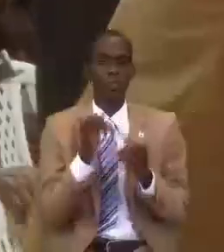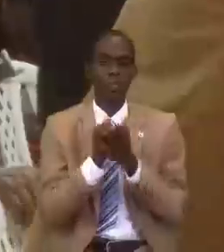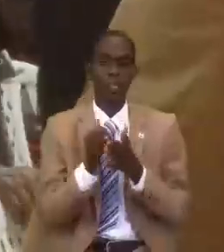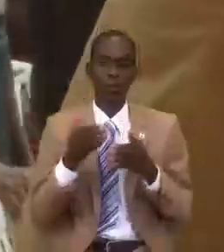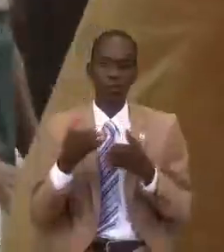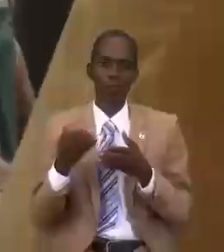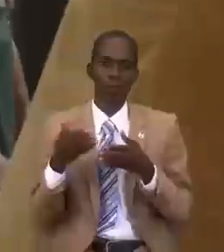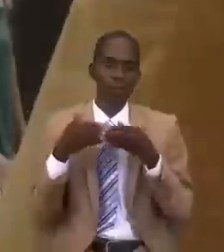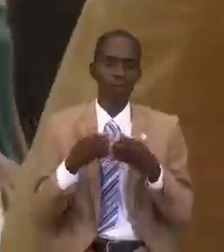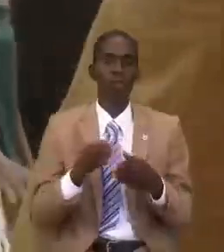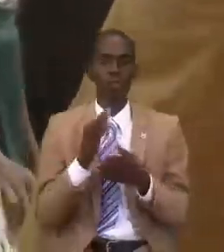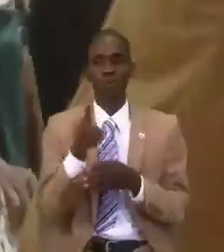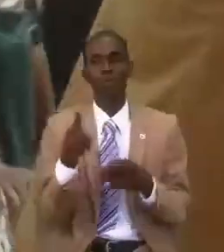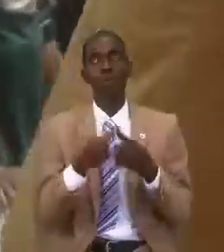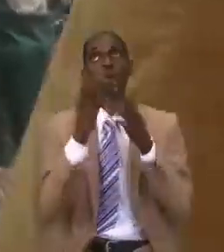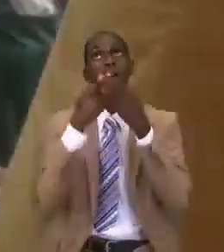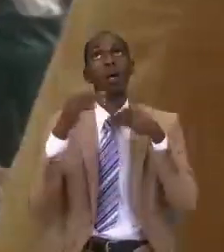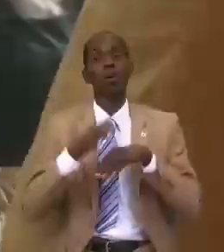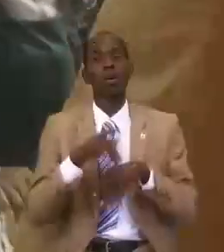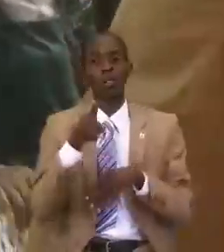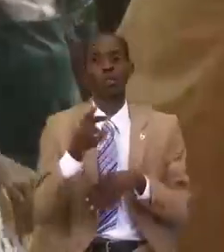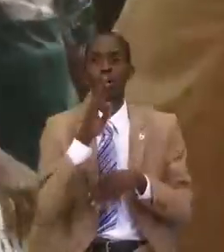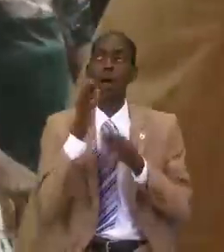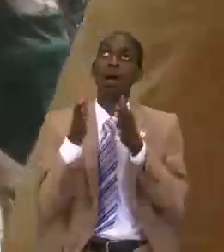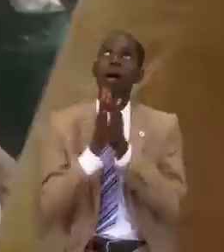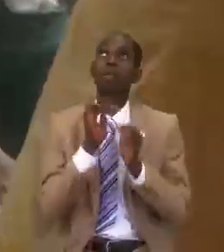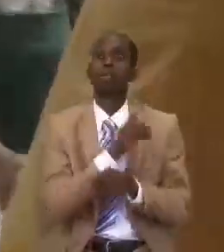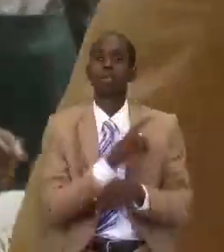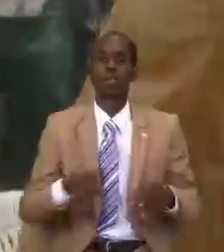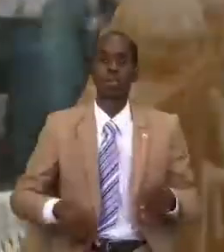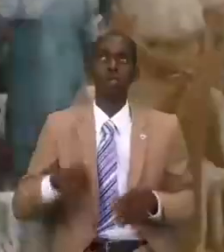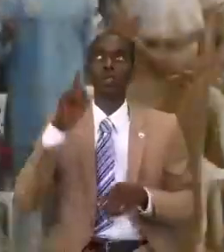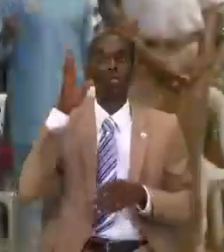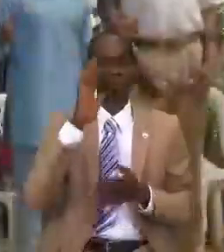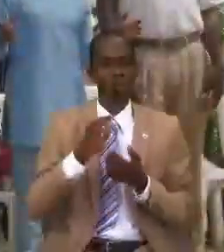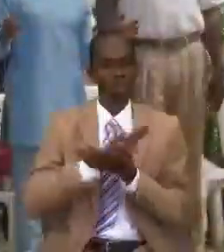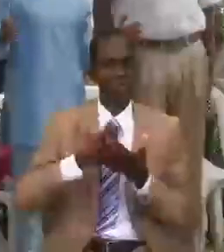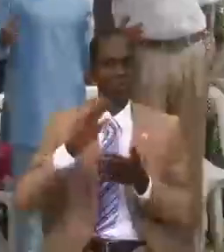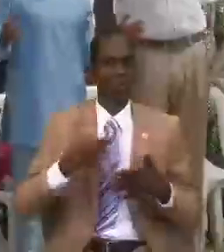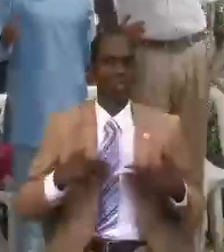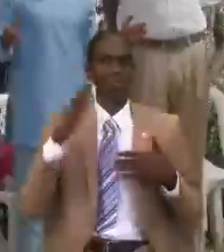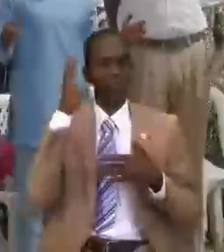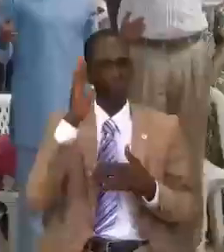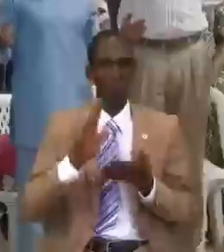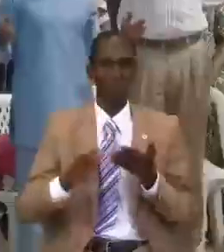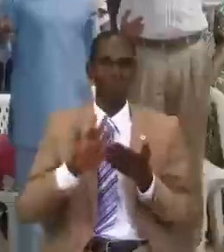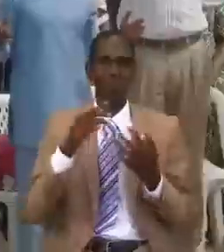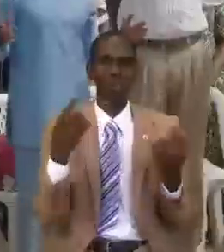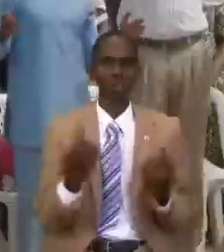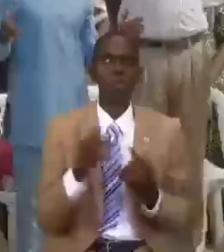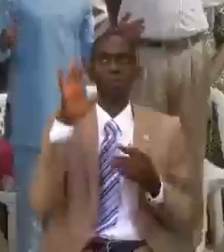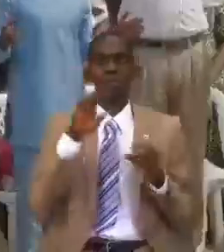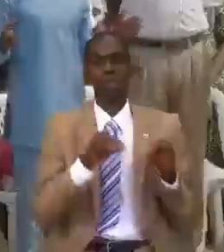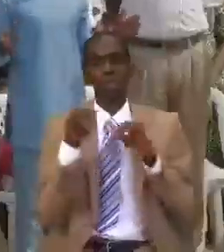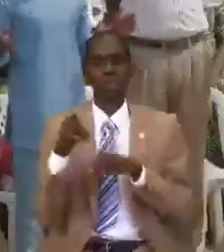the Lord. He'll purge your life, he'll pardon your sin, he'll set you free, and he'll protect you and preserve